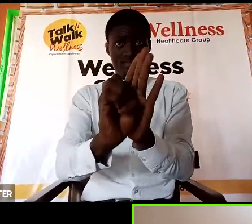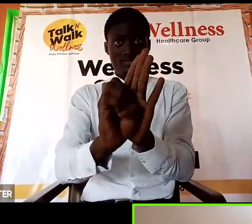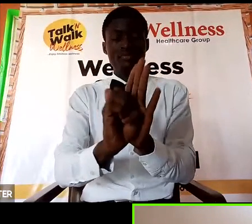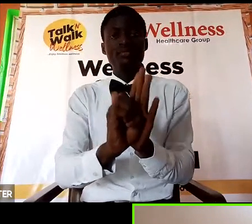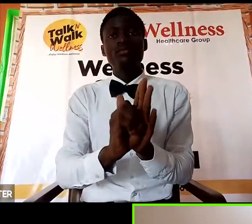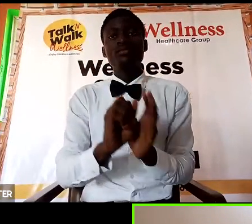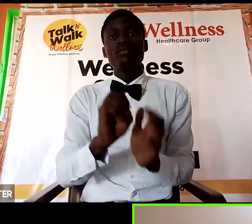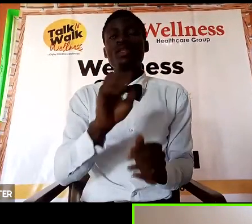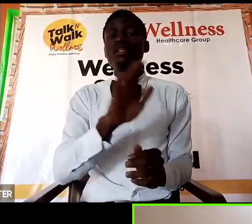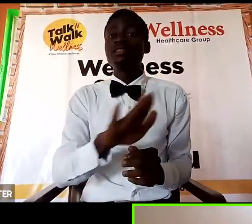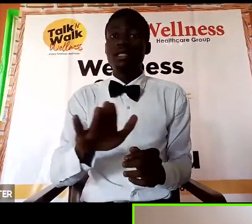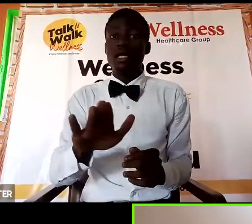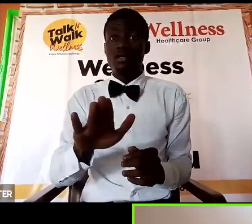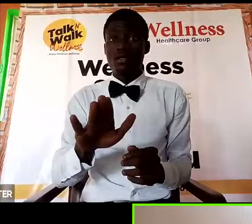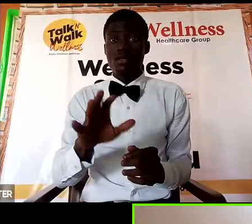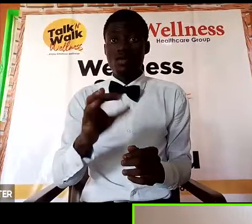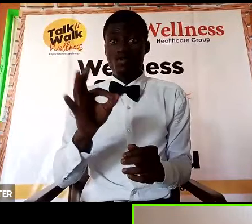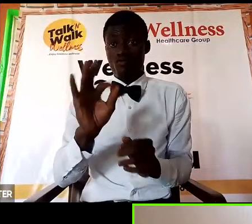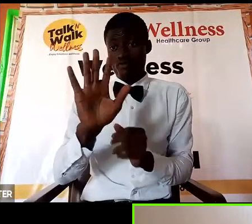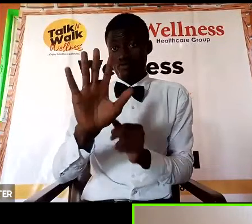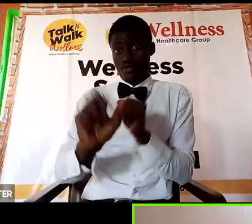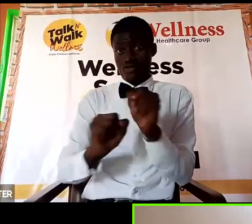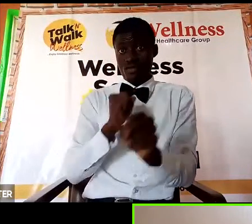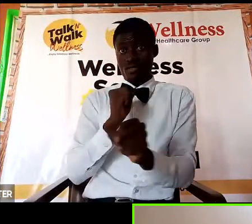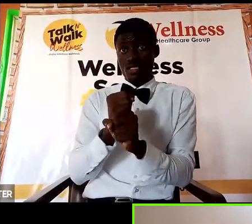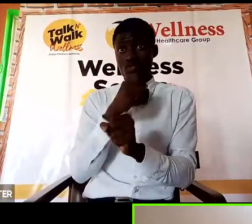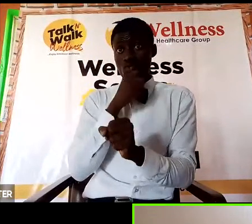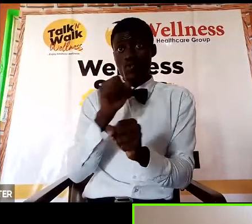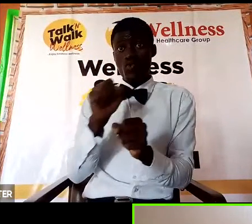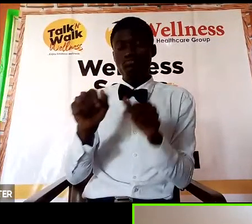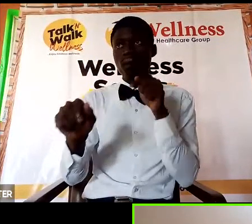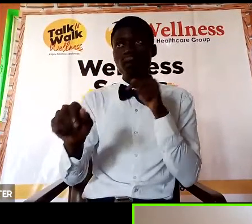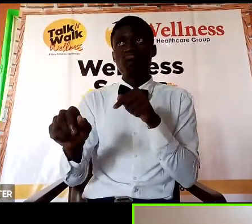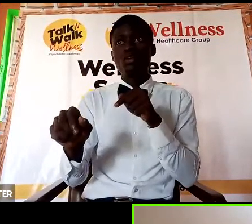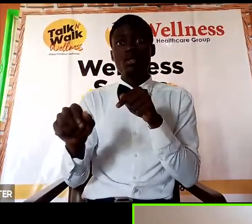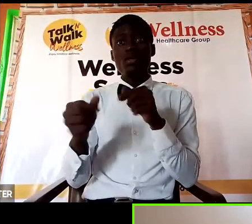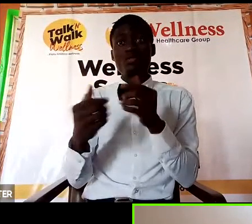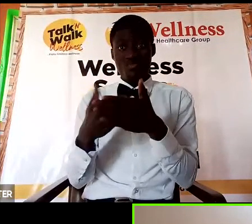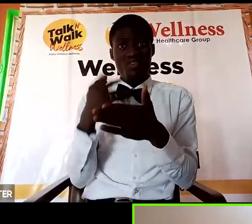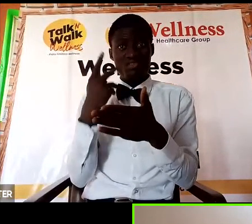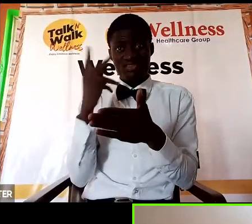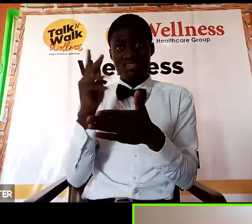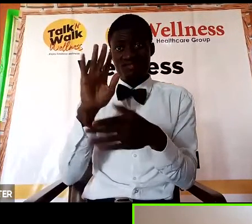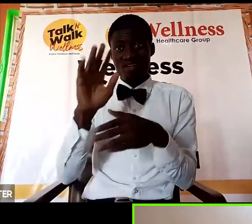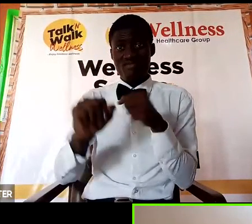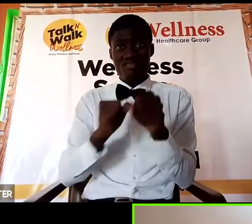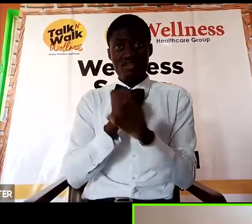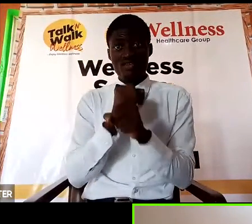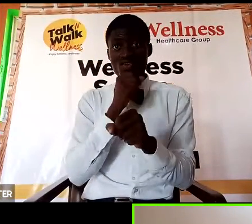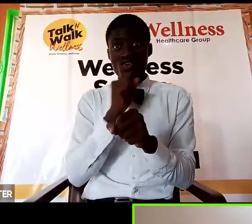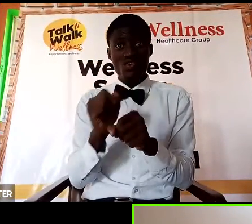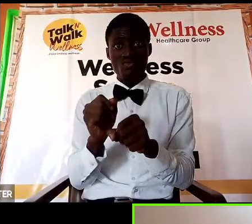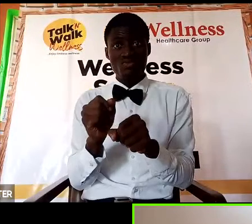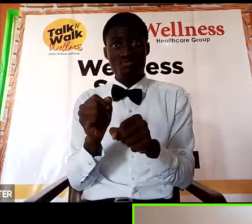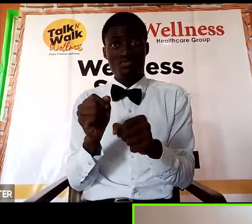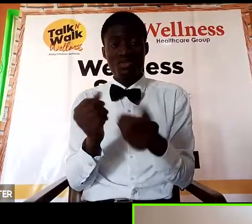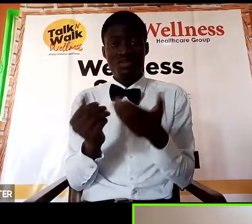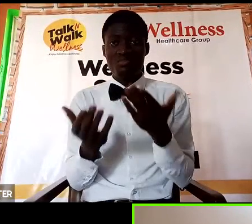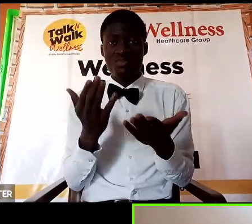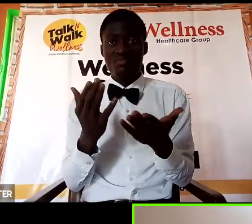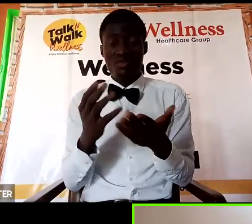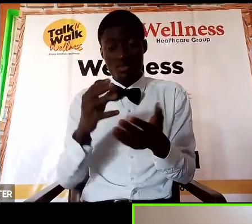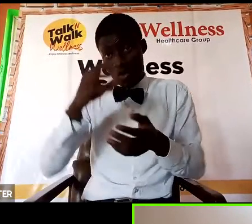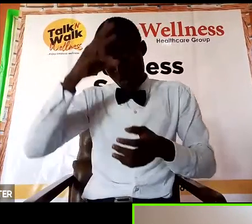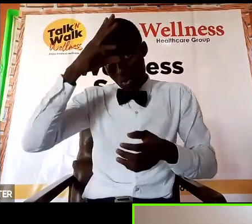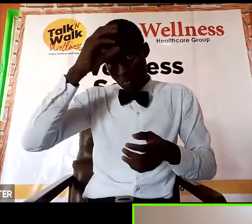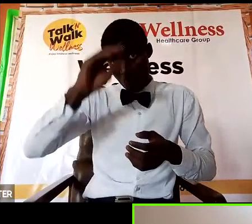old, I'm sure that some of us must have seen it before. When a child of 5 years old, probably, like a boy, maybe